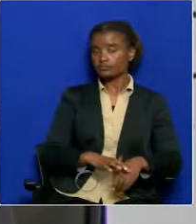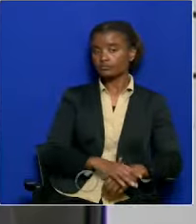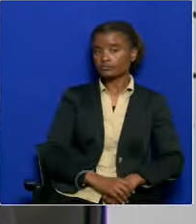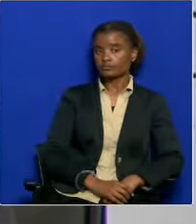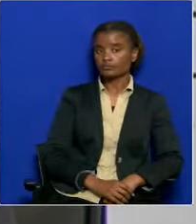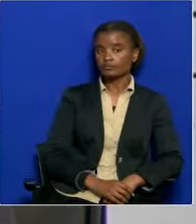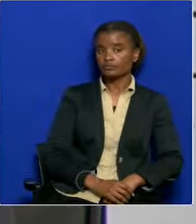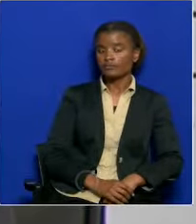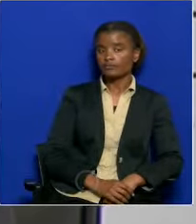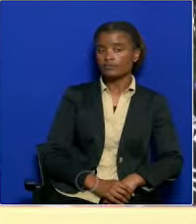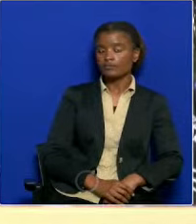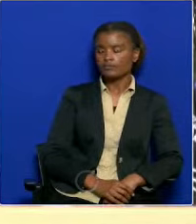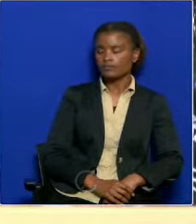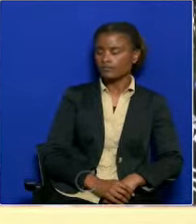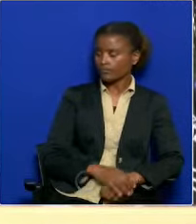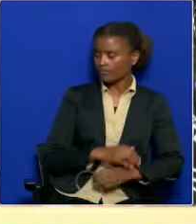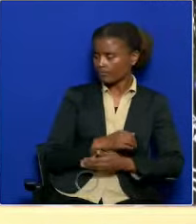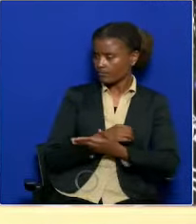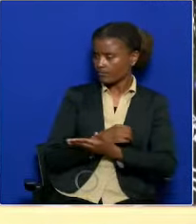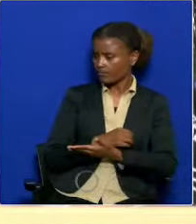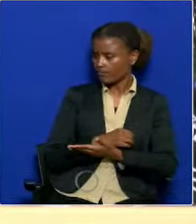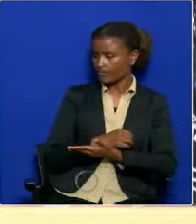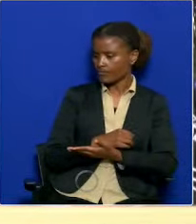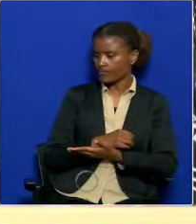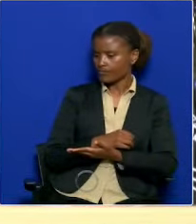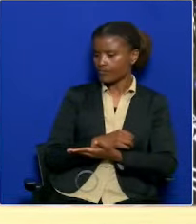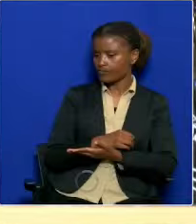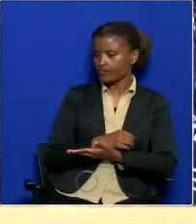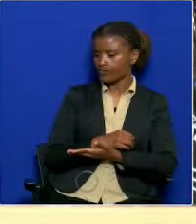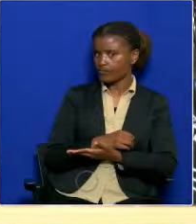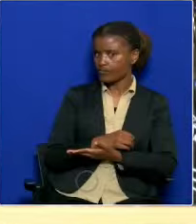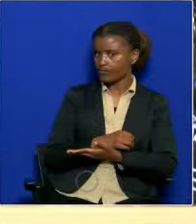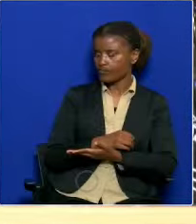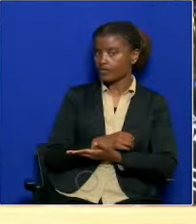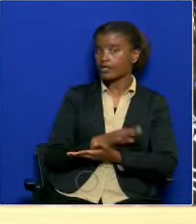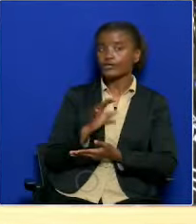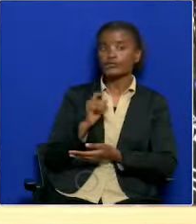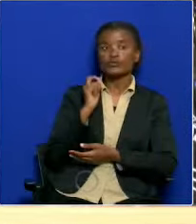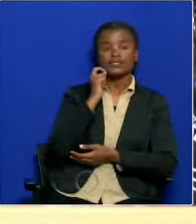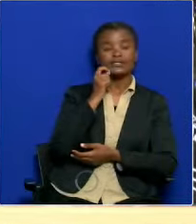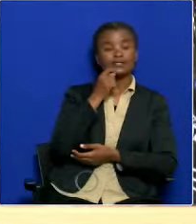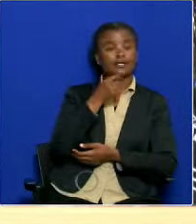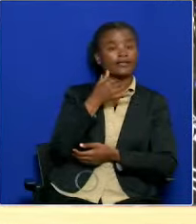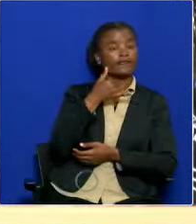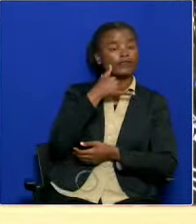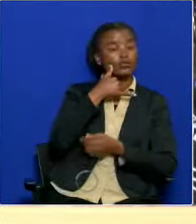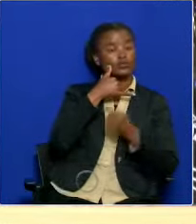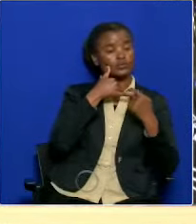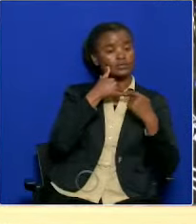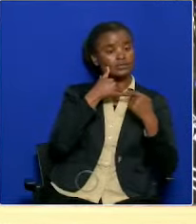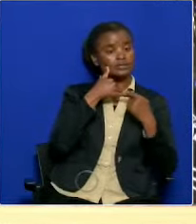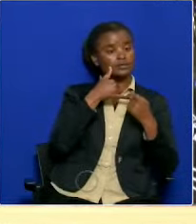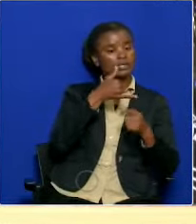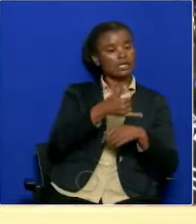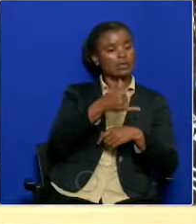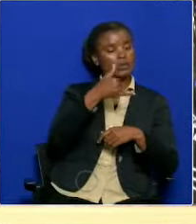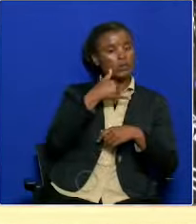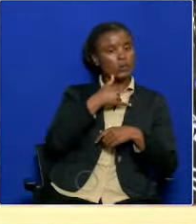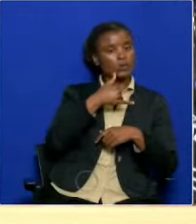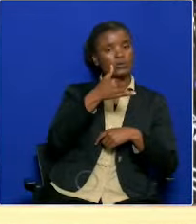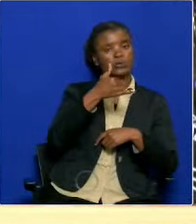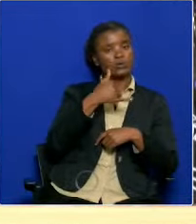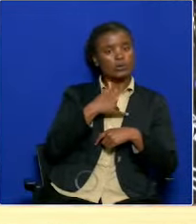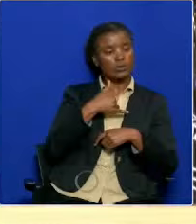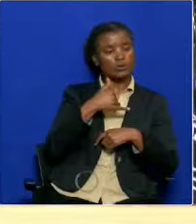General, you just said that the calls were because he was trying to get a hold of someone to